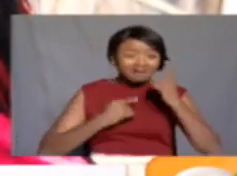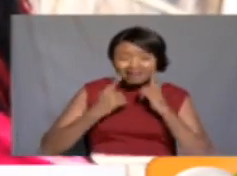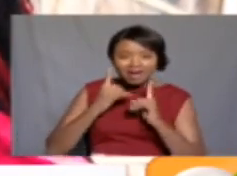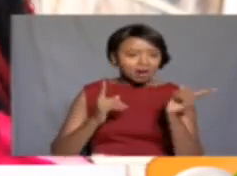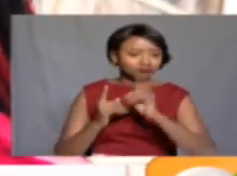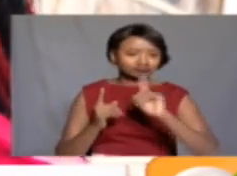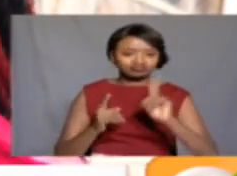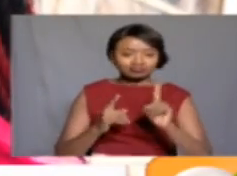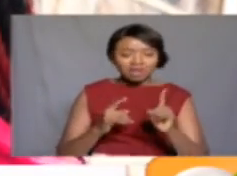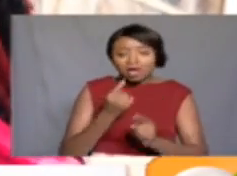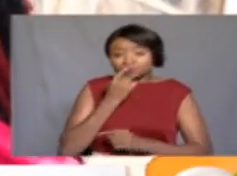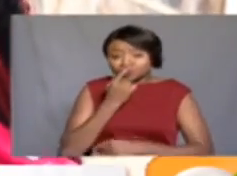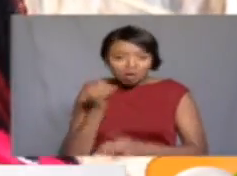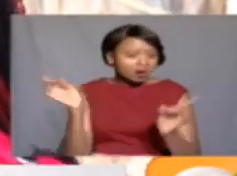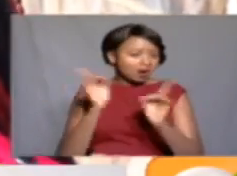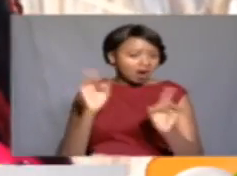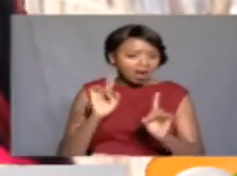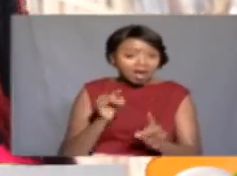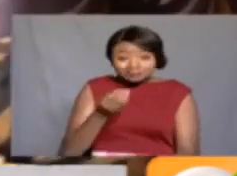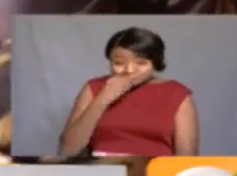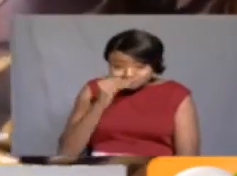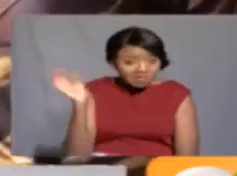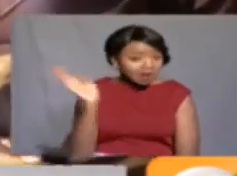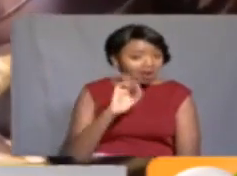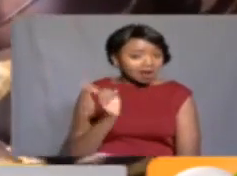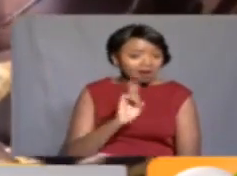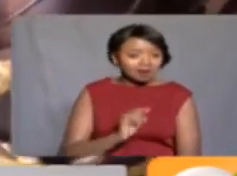breastfeeding or eating.